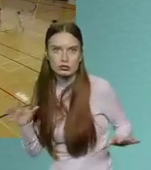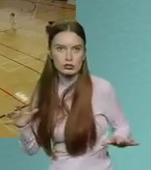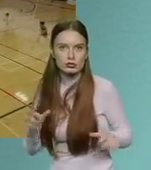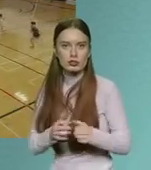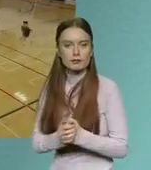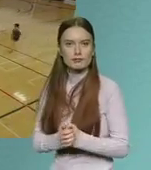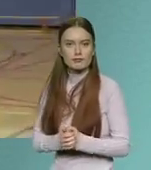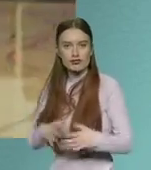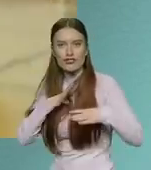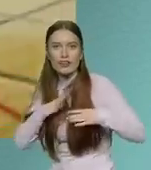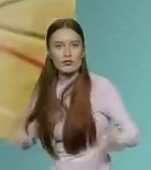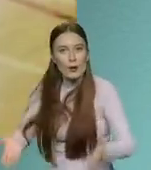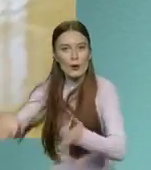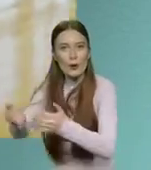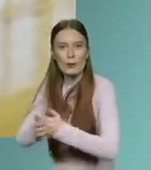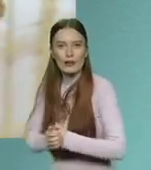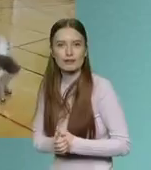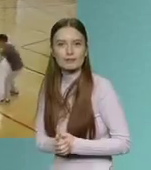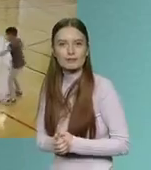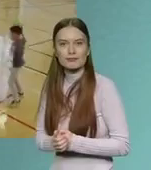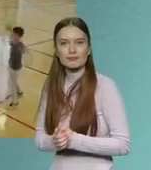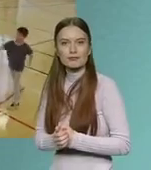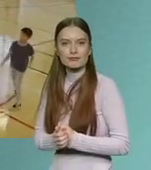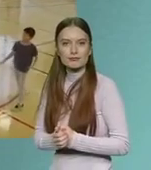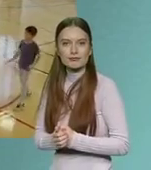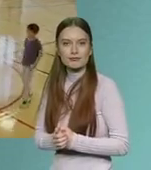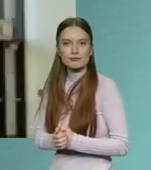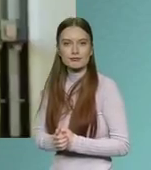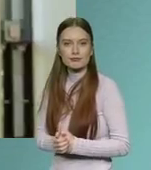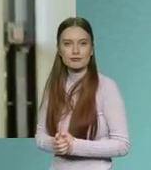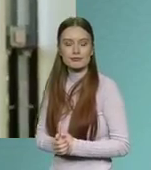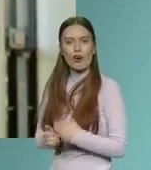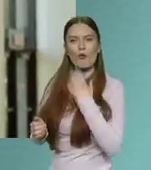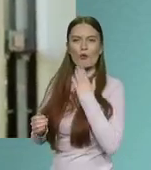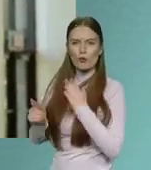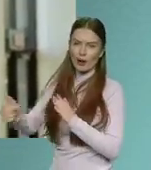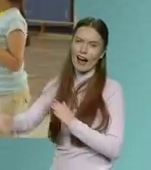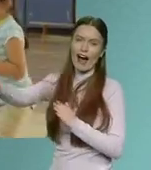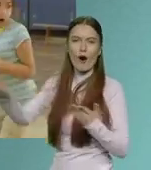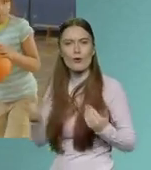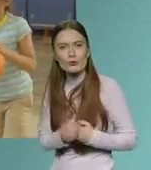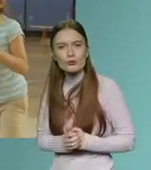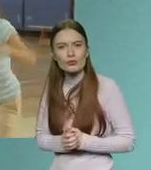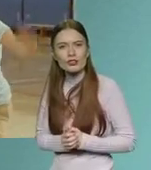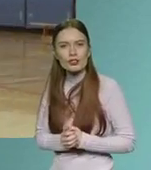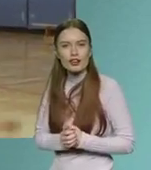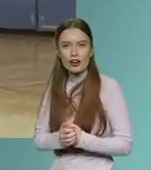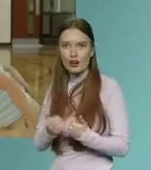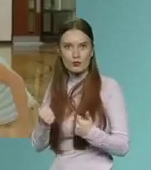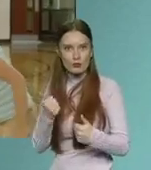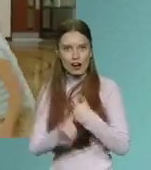Go, go, go! Balls hit Ela. You're out! Great job,